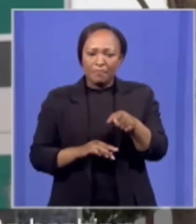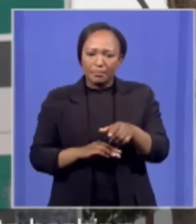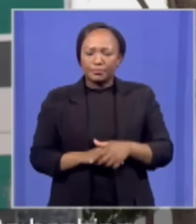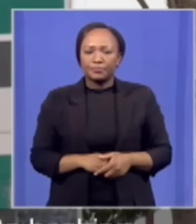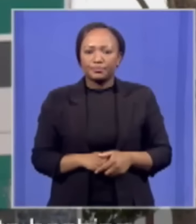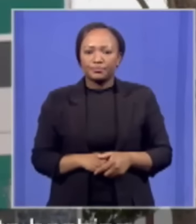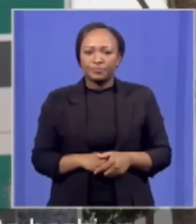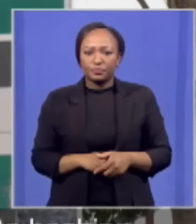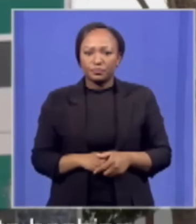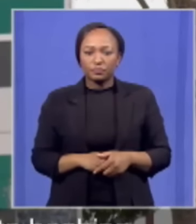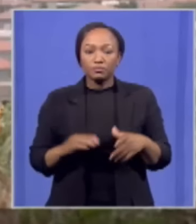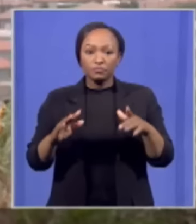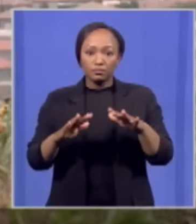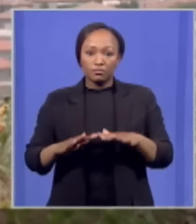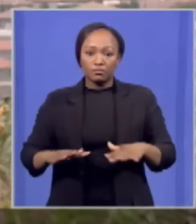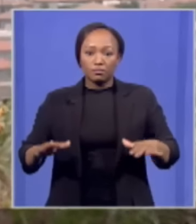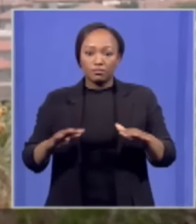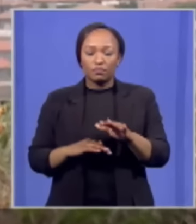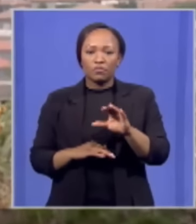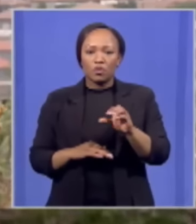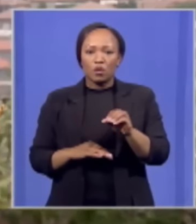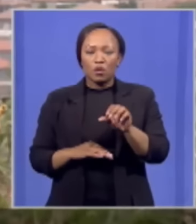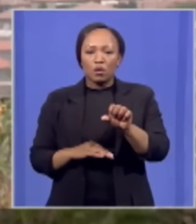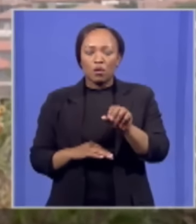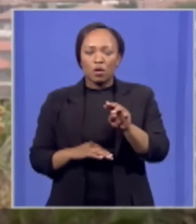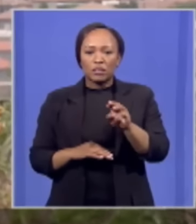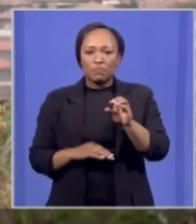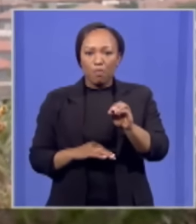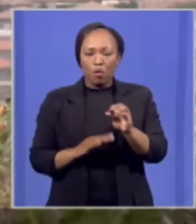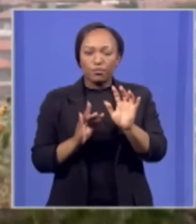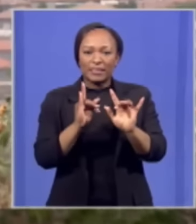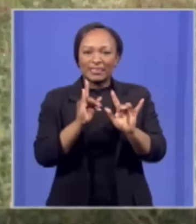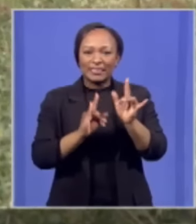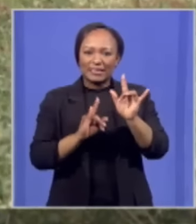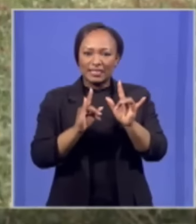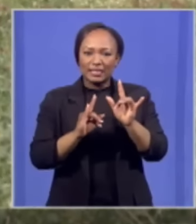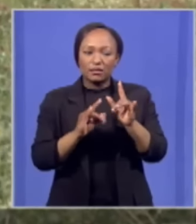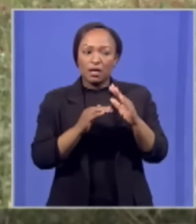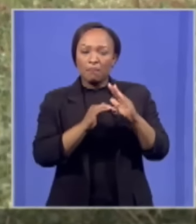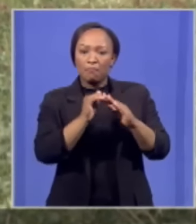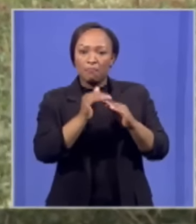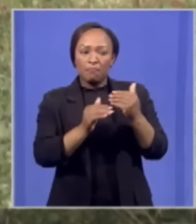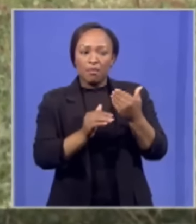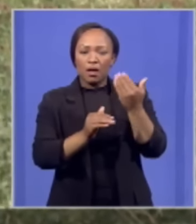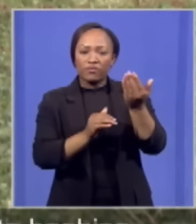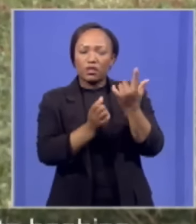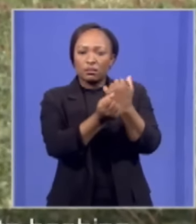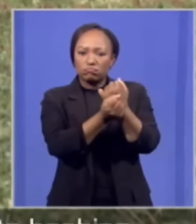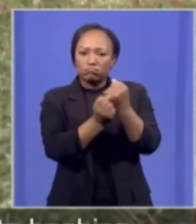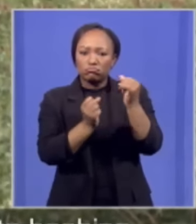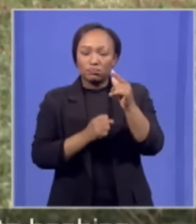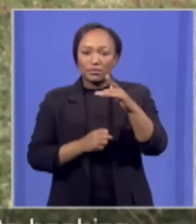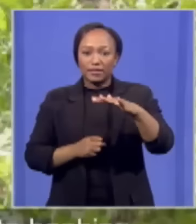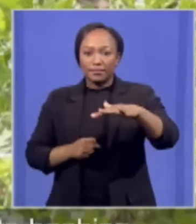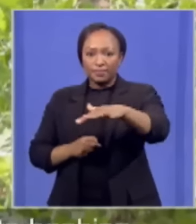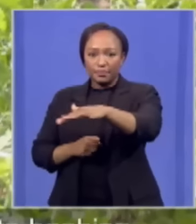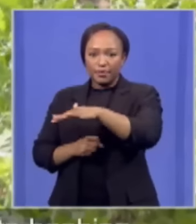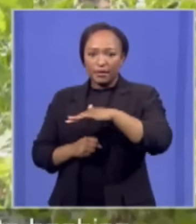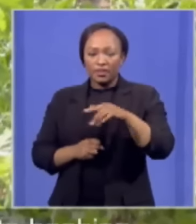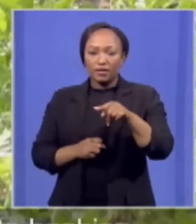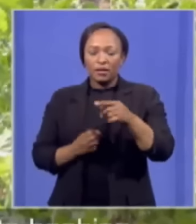Cosmo City ke nngwe ya metsesetoropo e agilweng morago ga go thamiwa ga puso ya democracy. Lefelo leno le ngokela batho